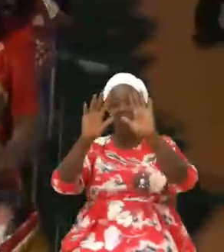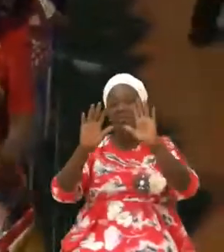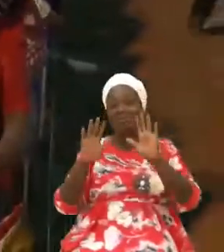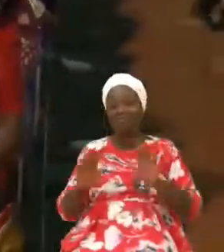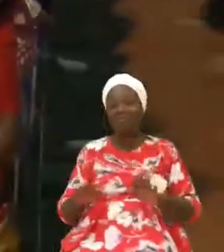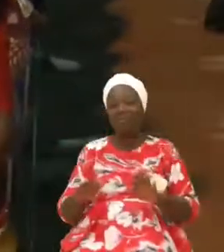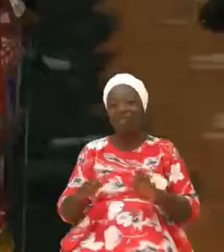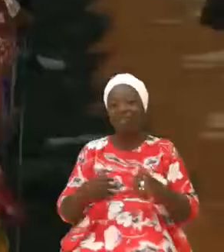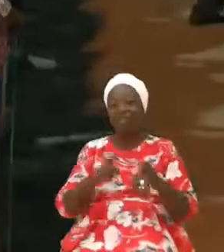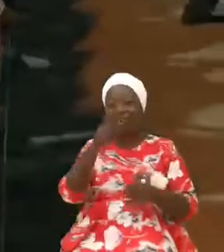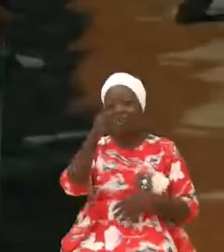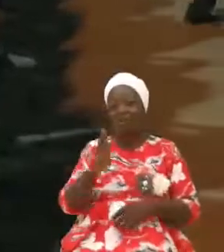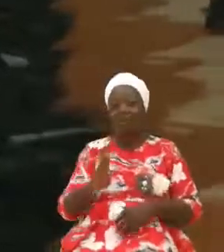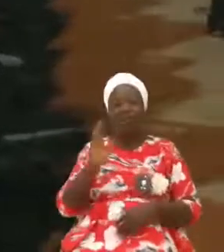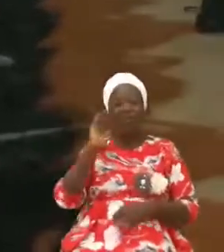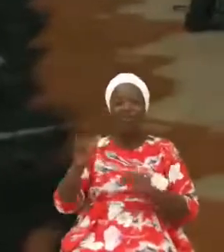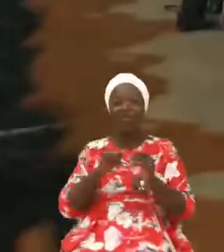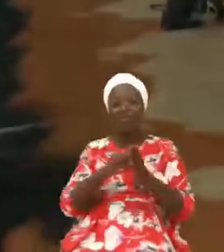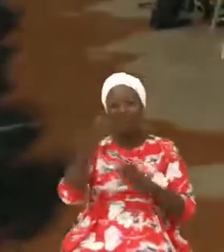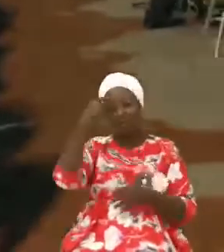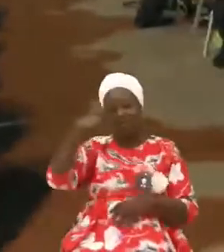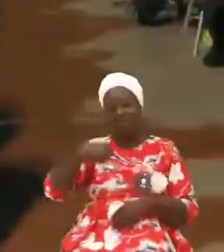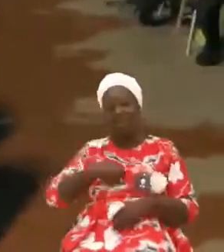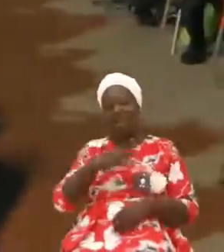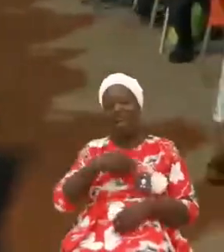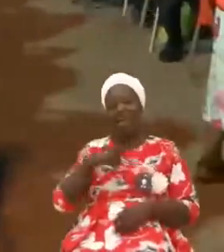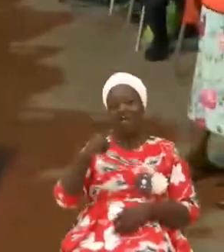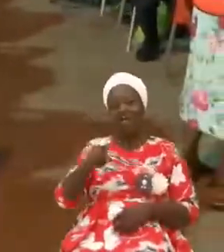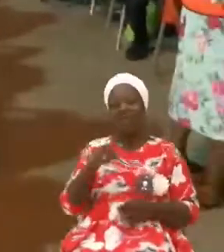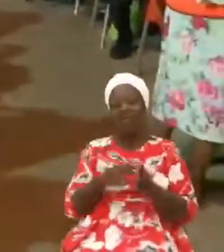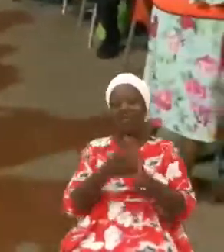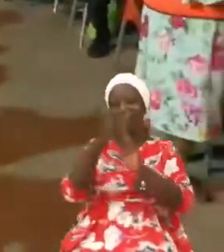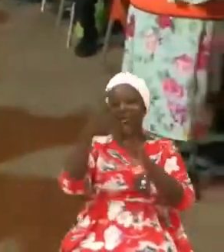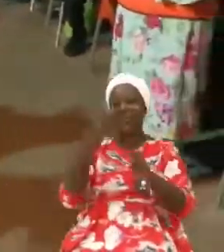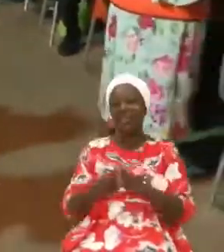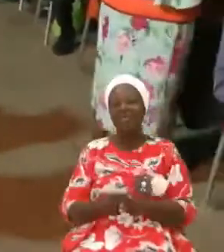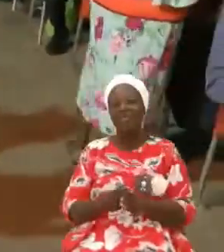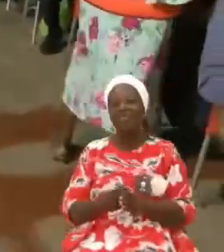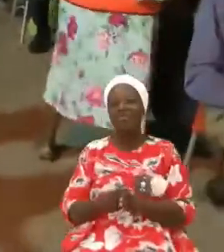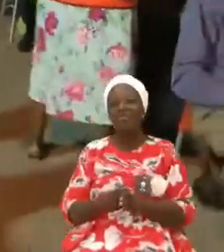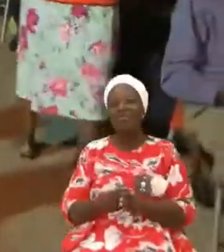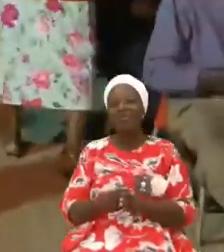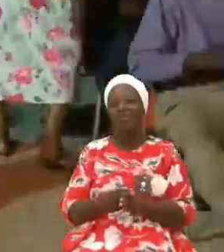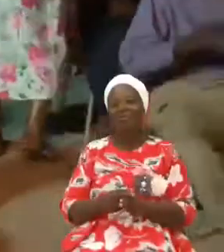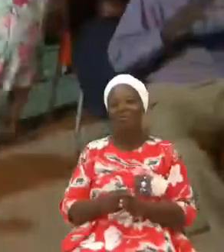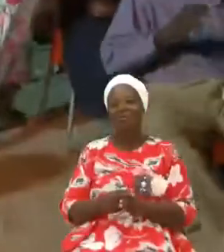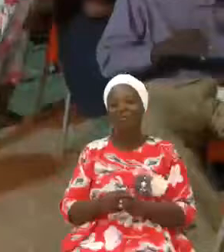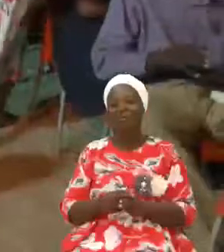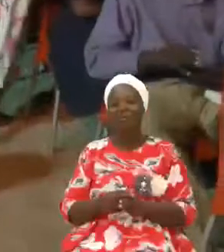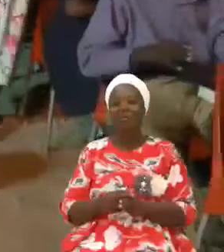going to do it for you. God is going to do it for me. Get ready,